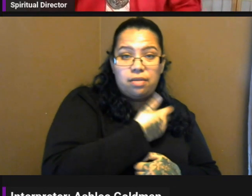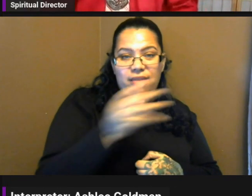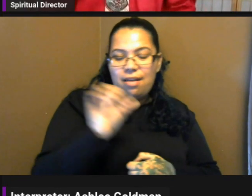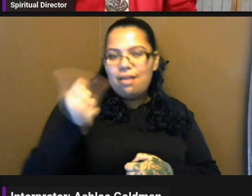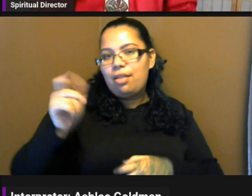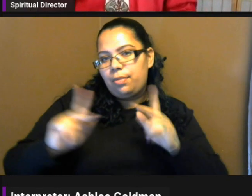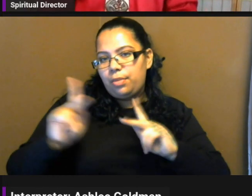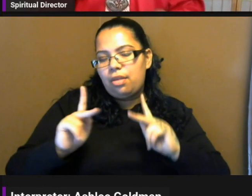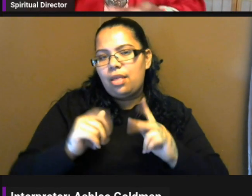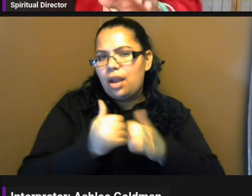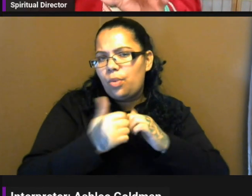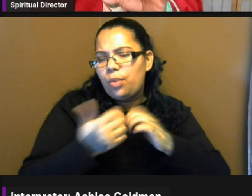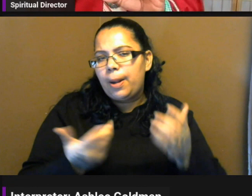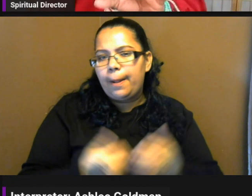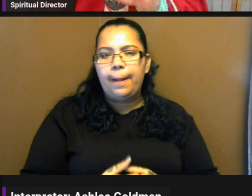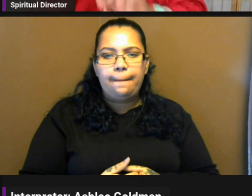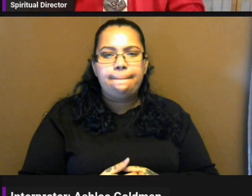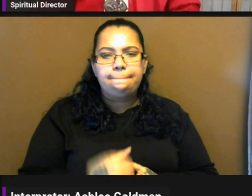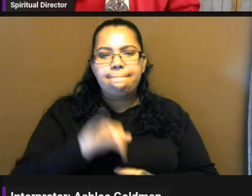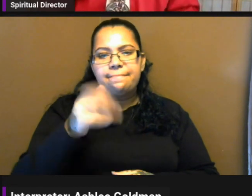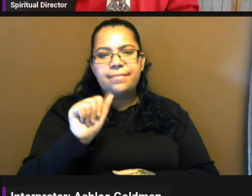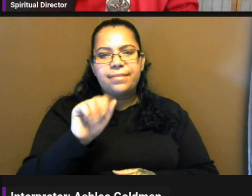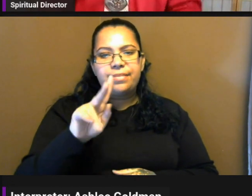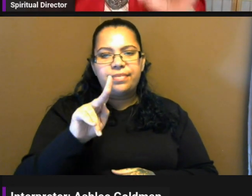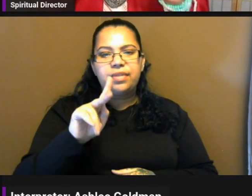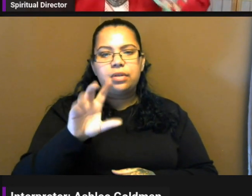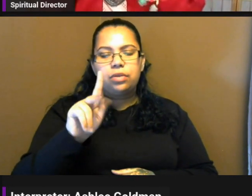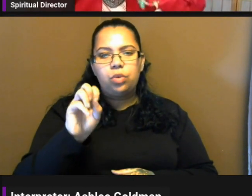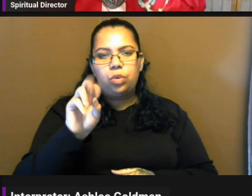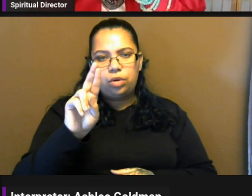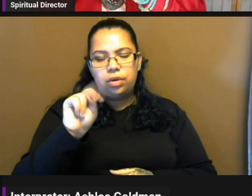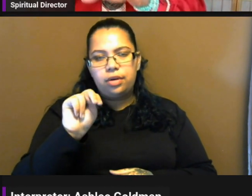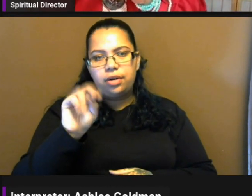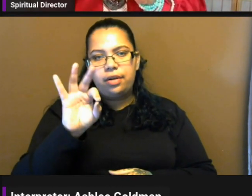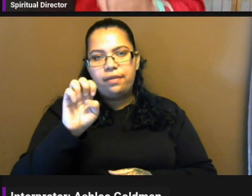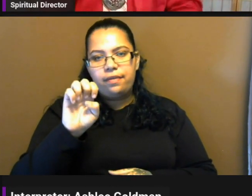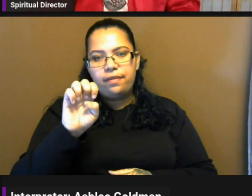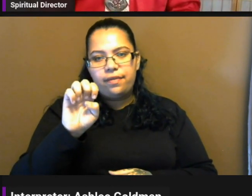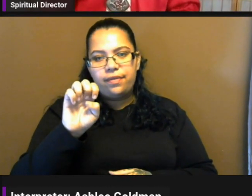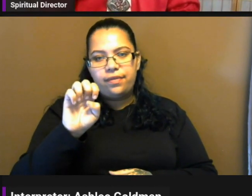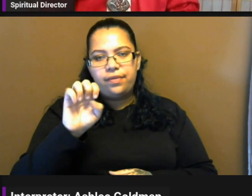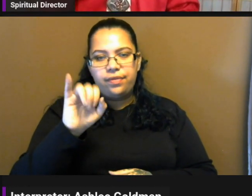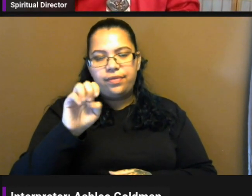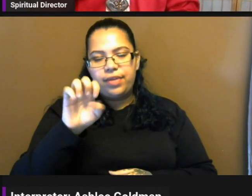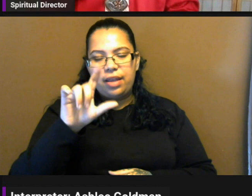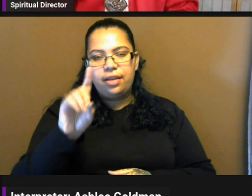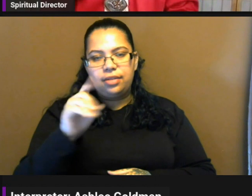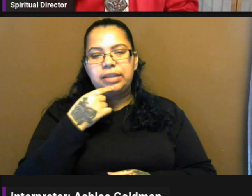others. Because as Jack Kornfield says, if your compassion does not include